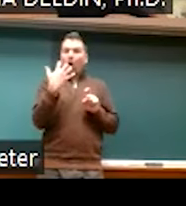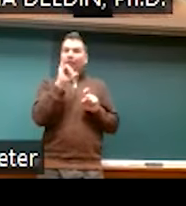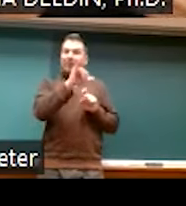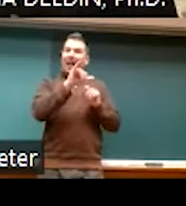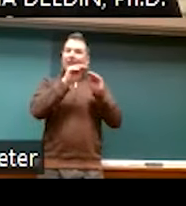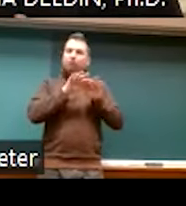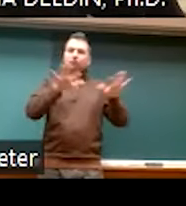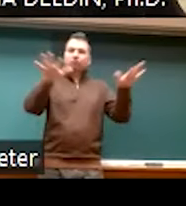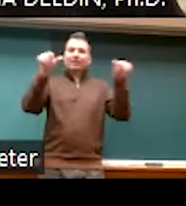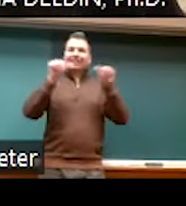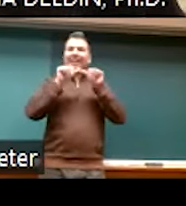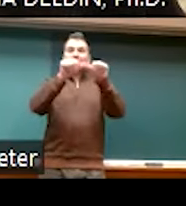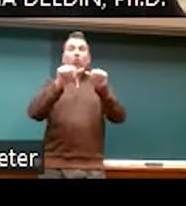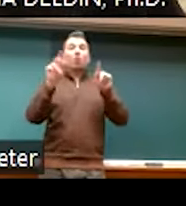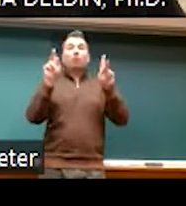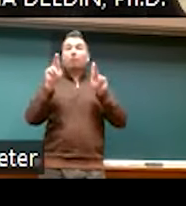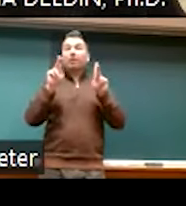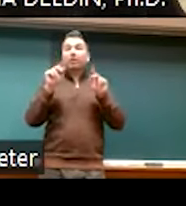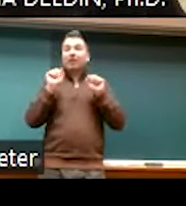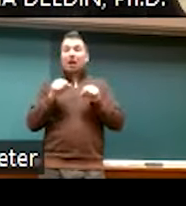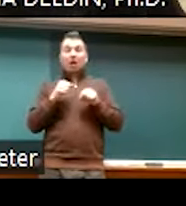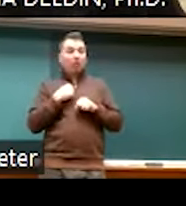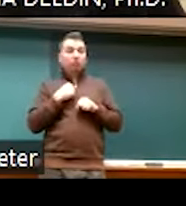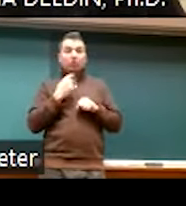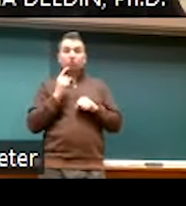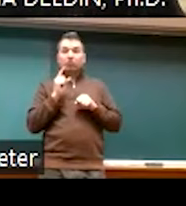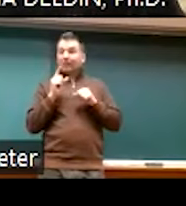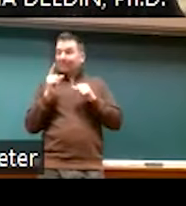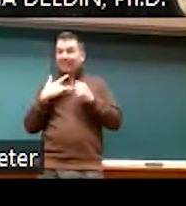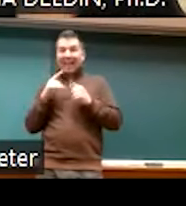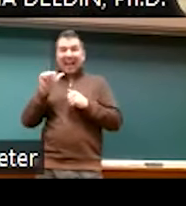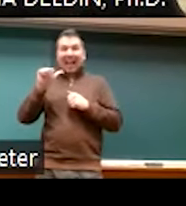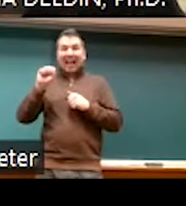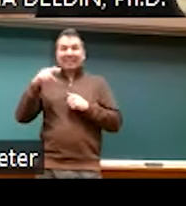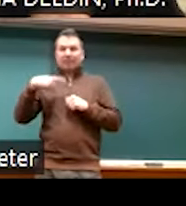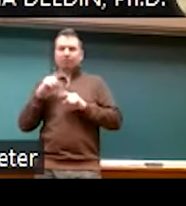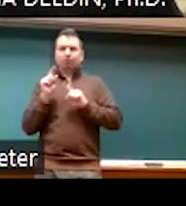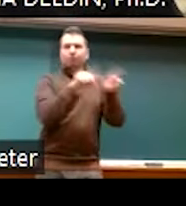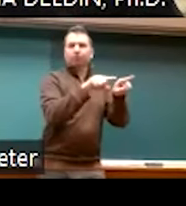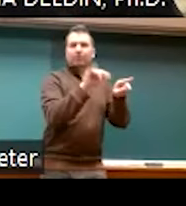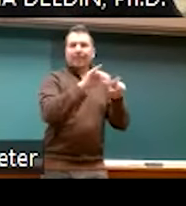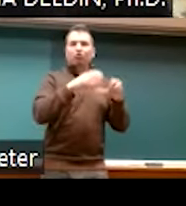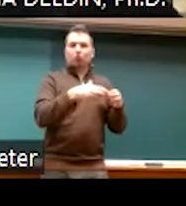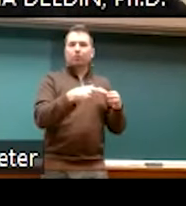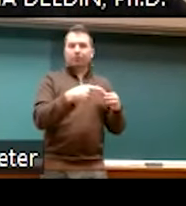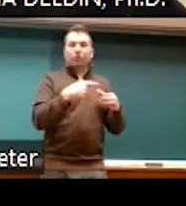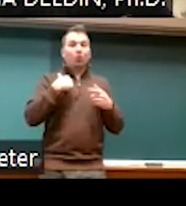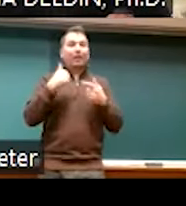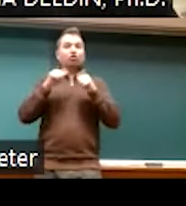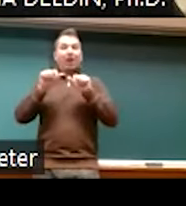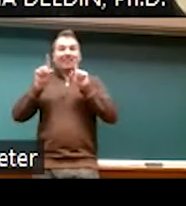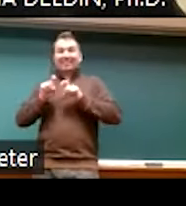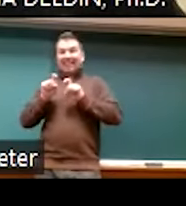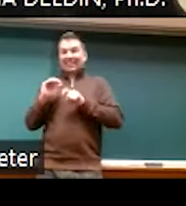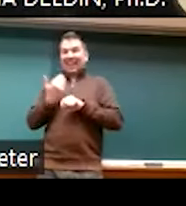that people can literally go as soon as possible. And actually, we're starting a trial of what's called mood lifters now at our